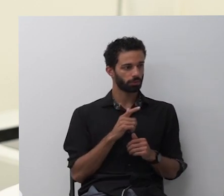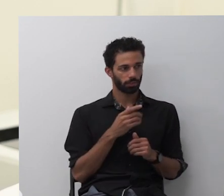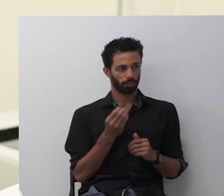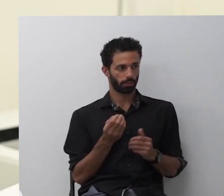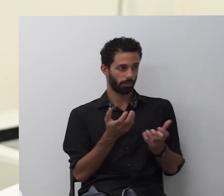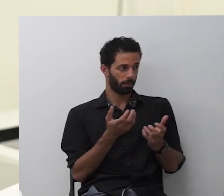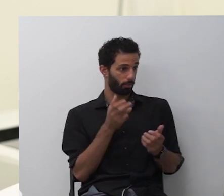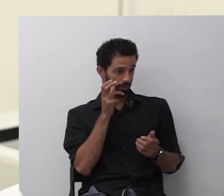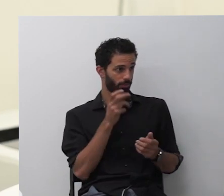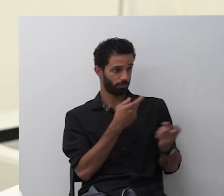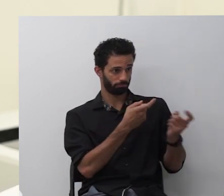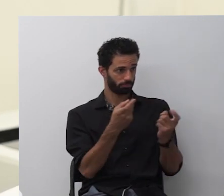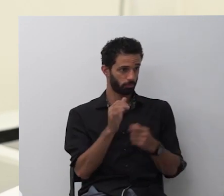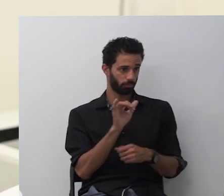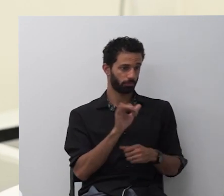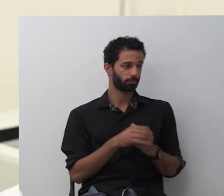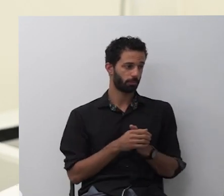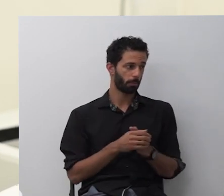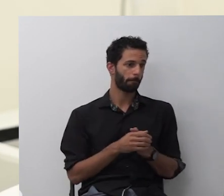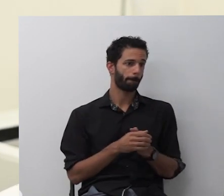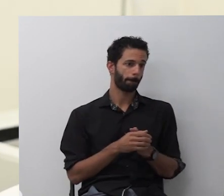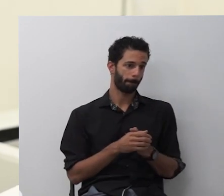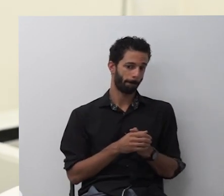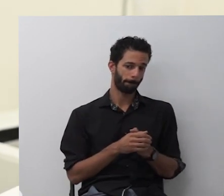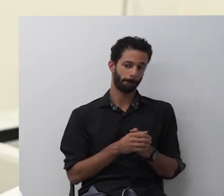your own questions as well. Okay.